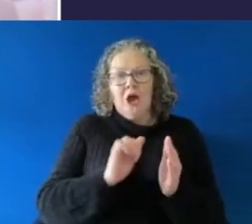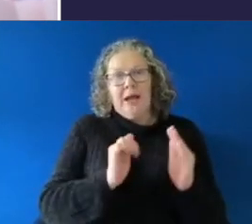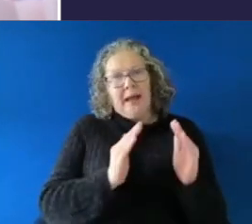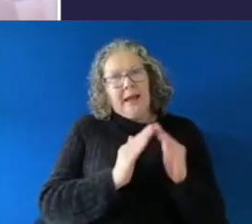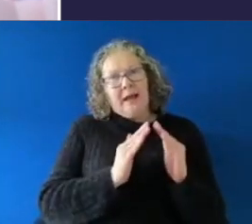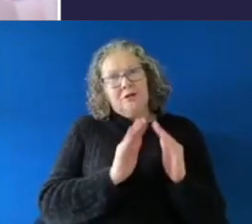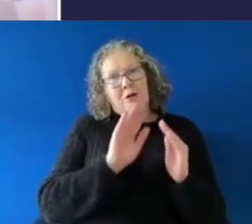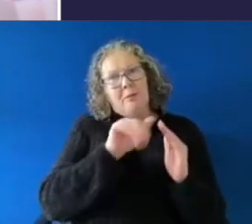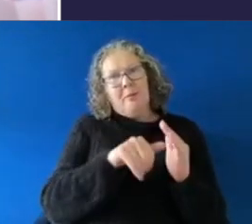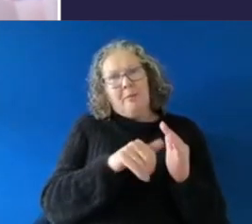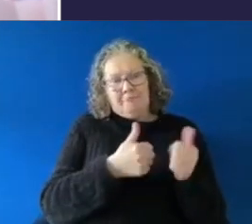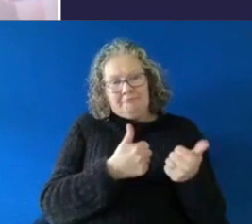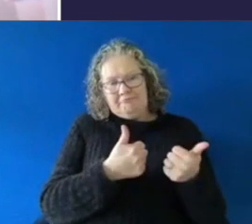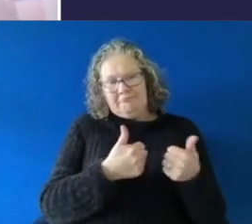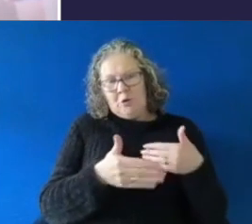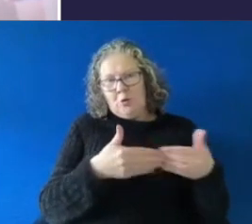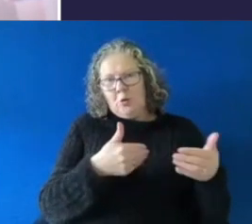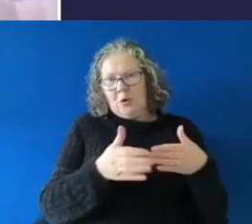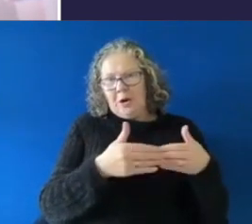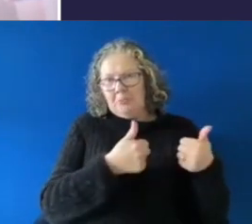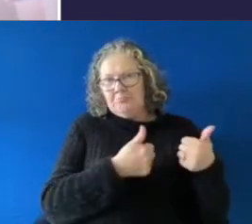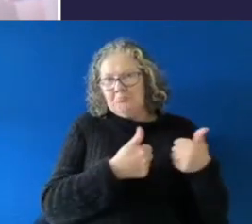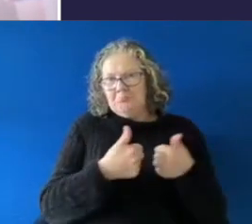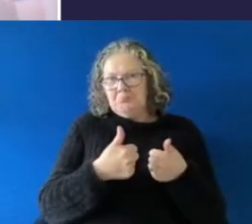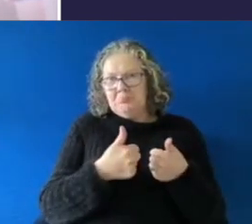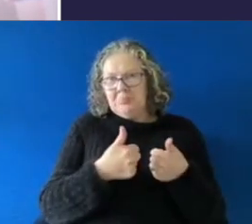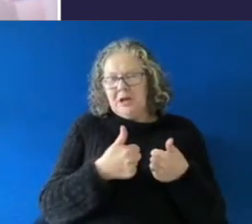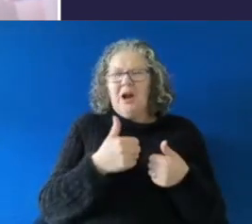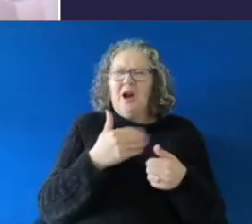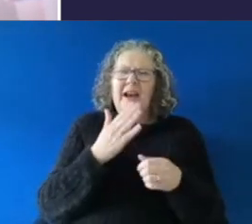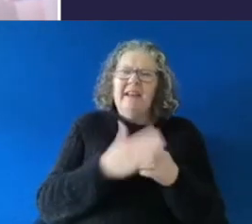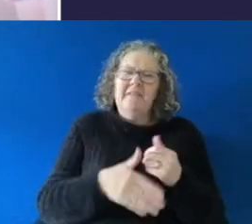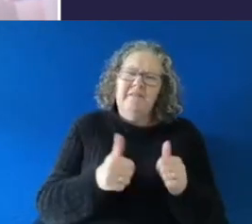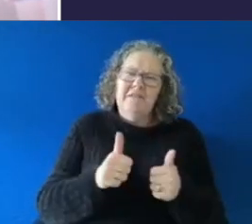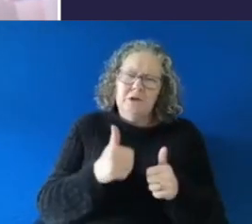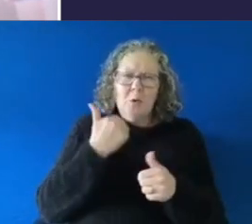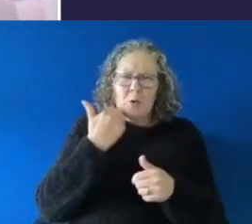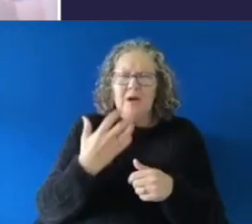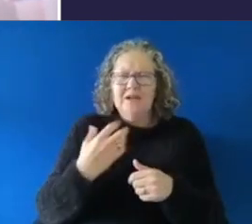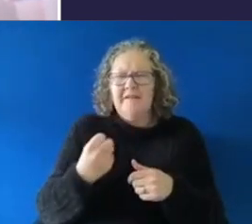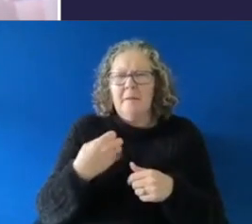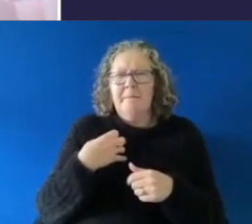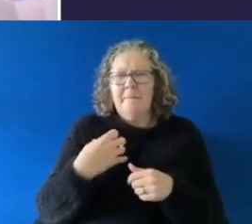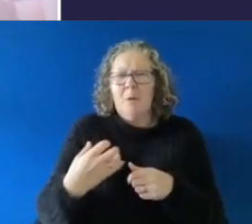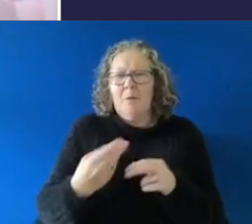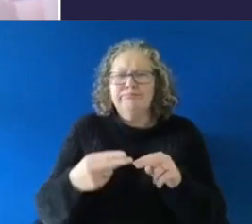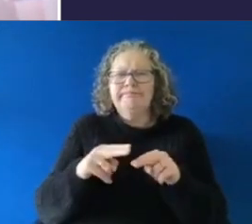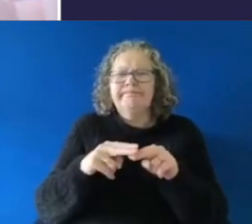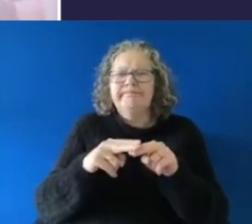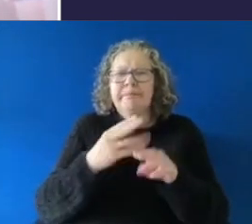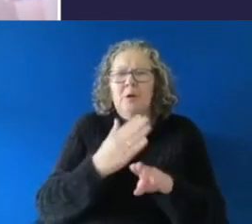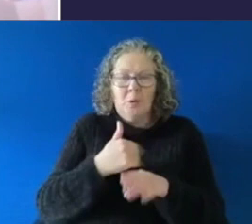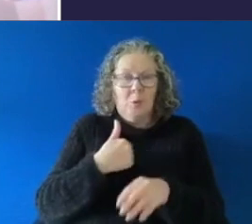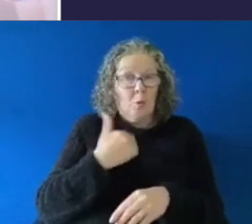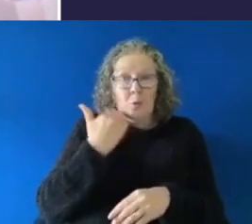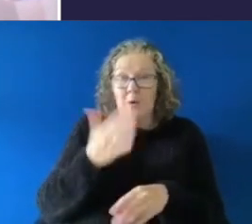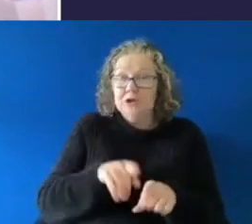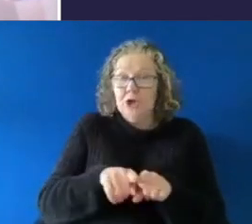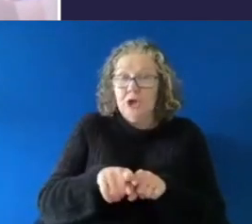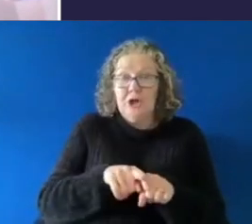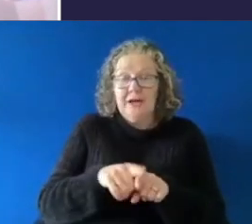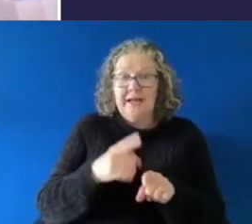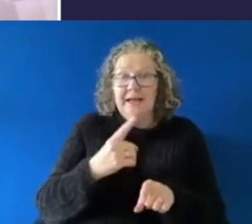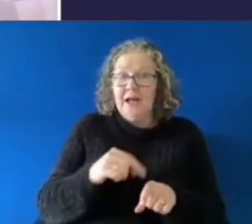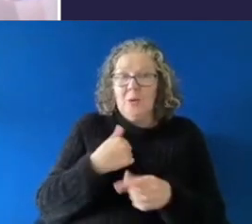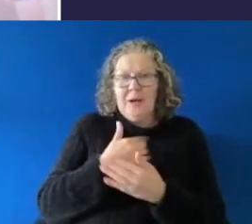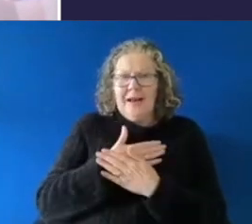is pretty much organised. Nothing's ever finished. I mean, there's always more work to do, and we're always learning. And I've loved